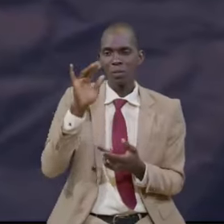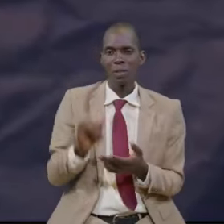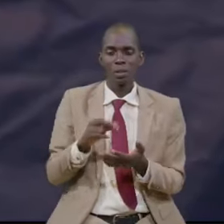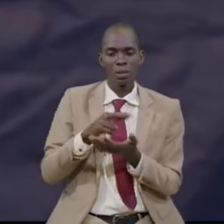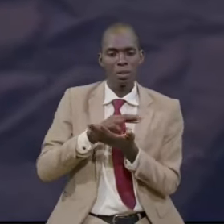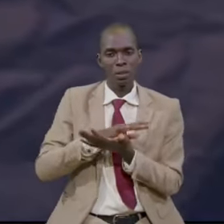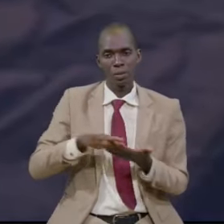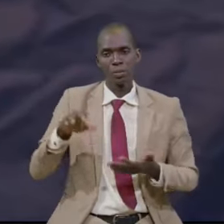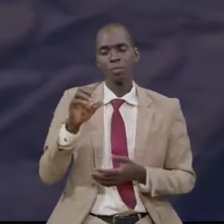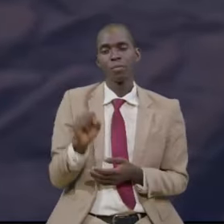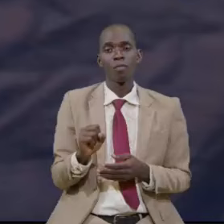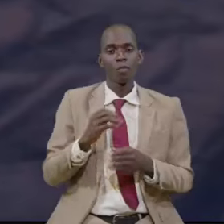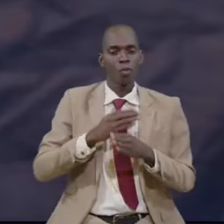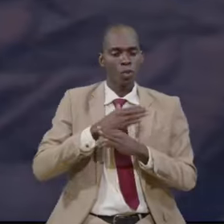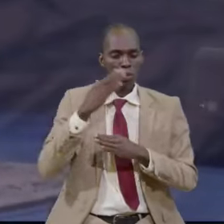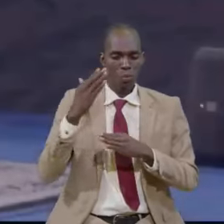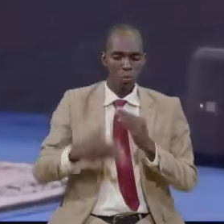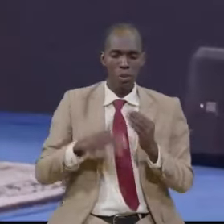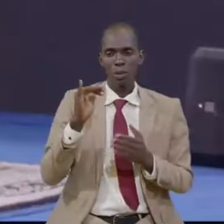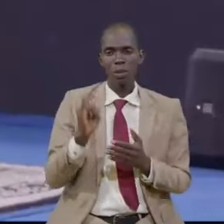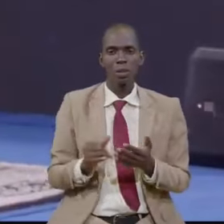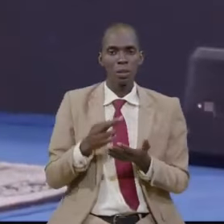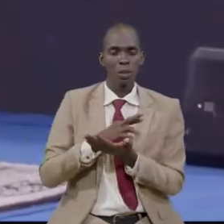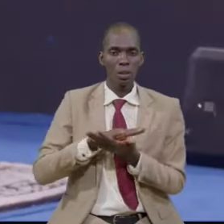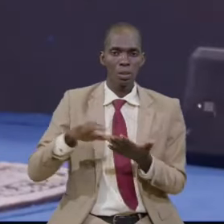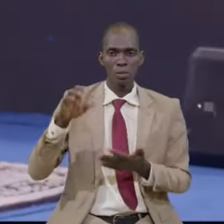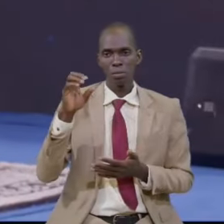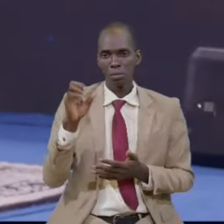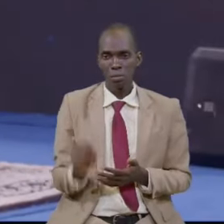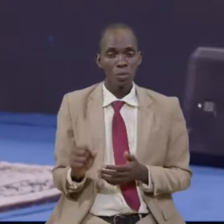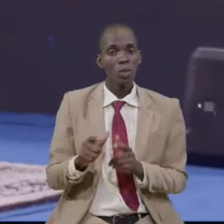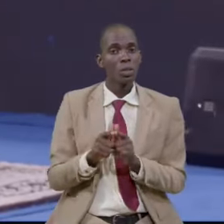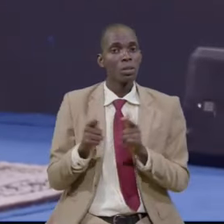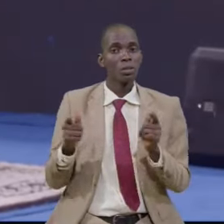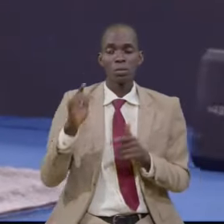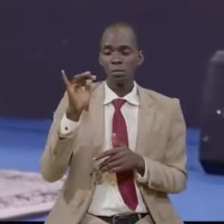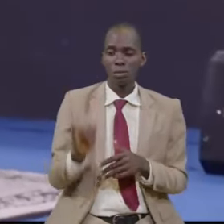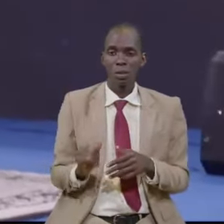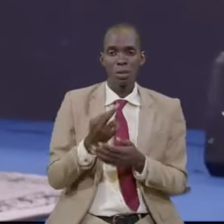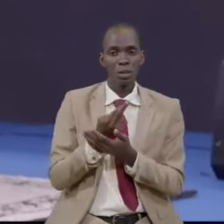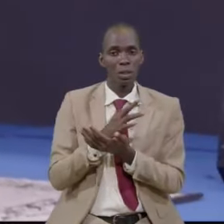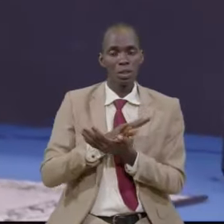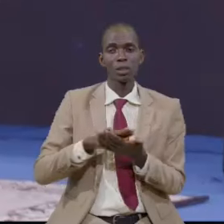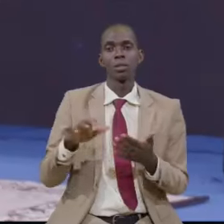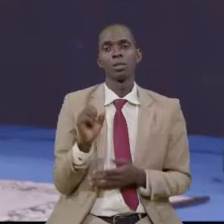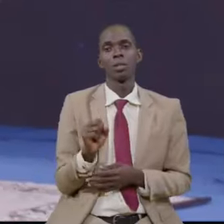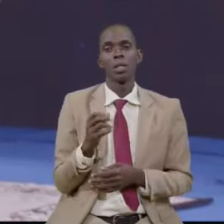wholeheartedly righteous, impeccably righteous. And if you thought you